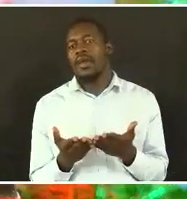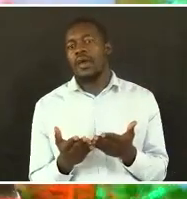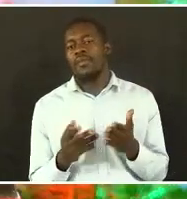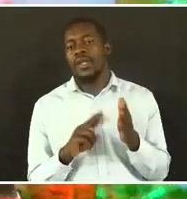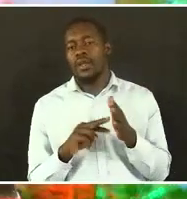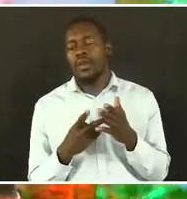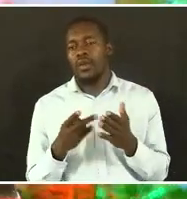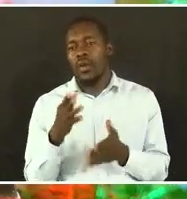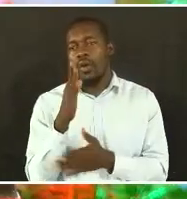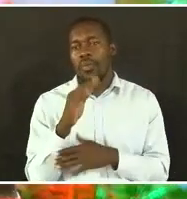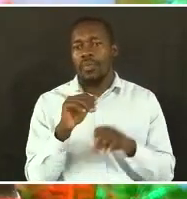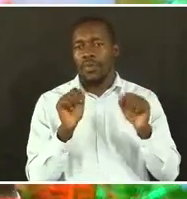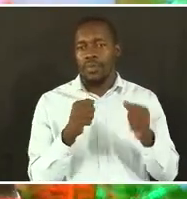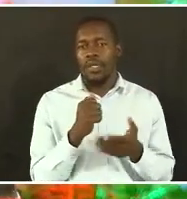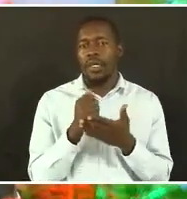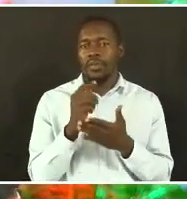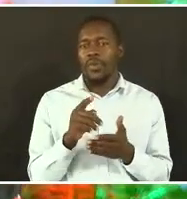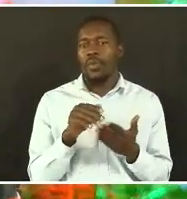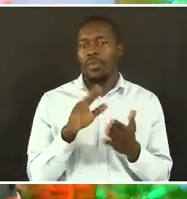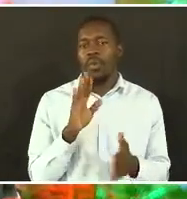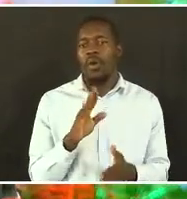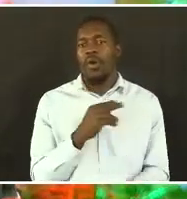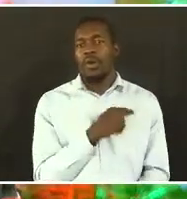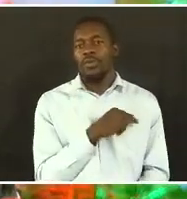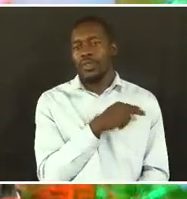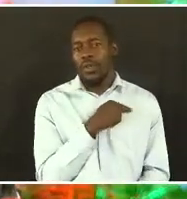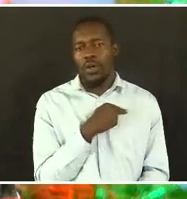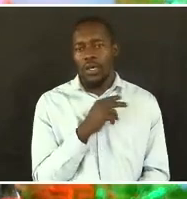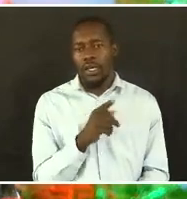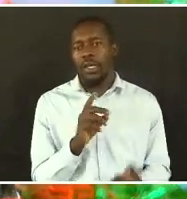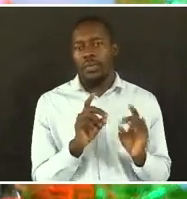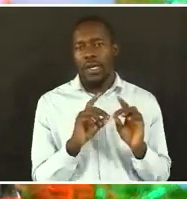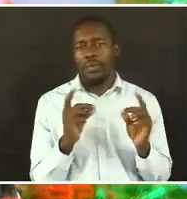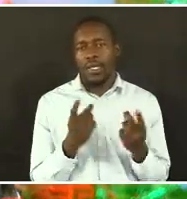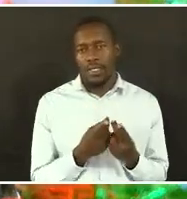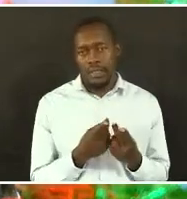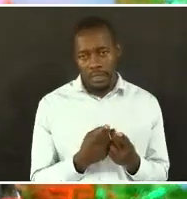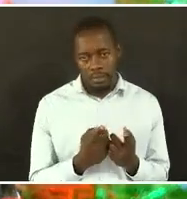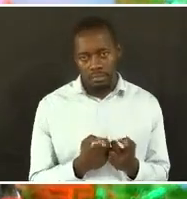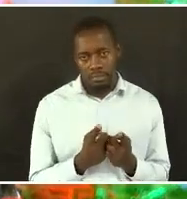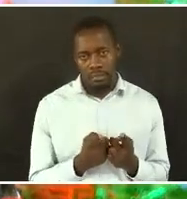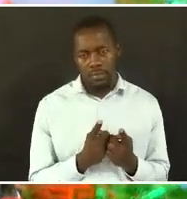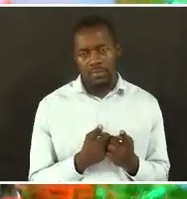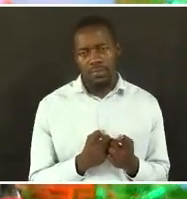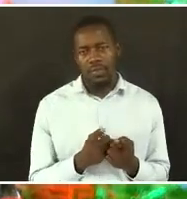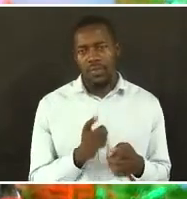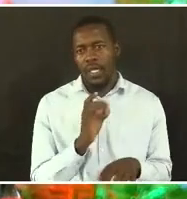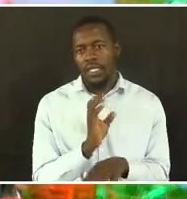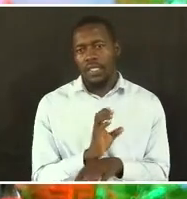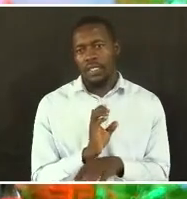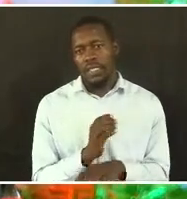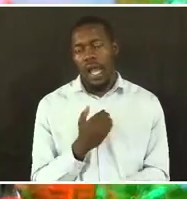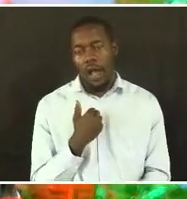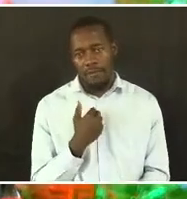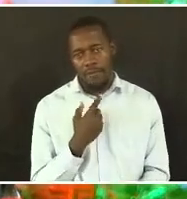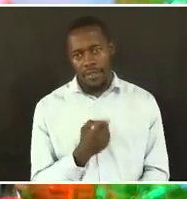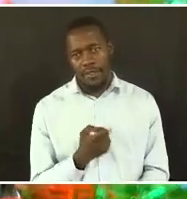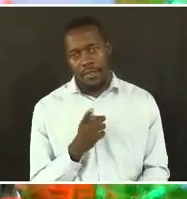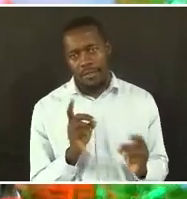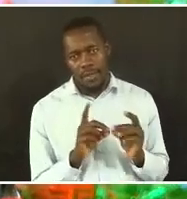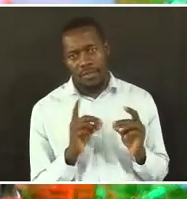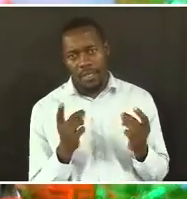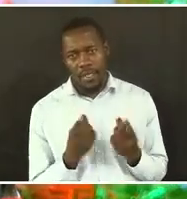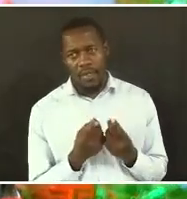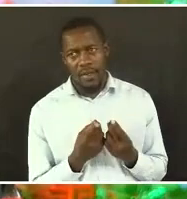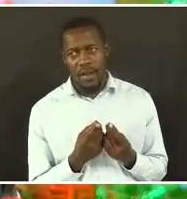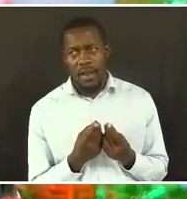this. So hospital chaplaincy is a platform that the church has for as many